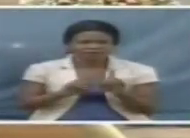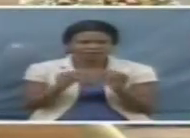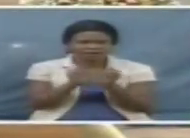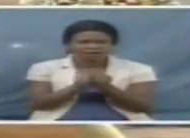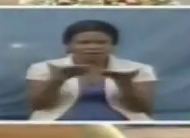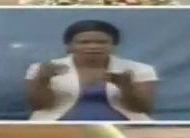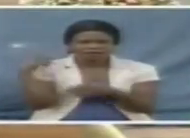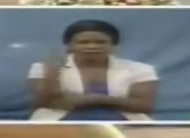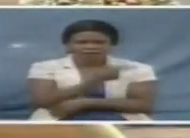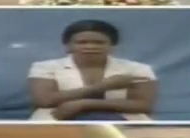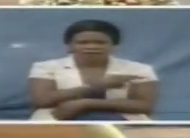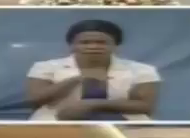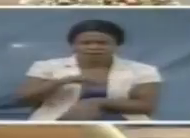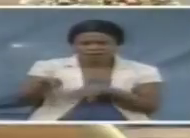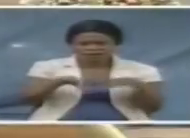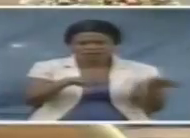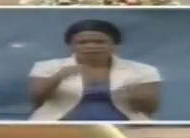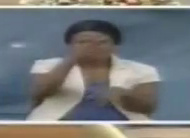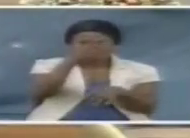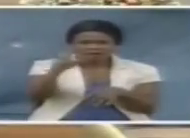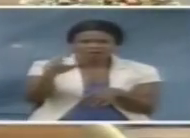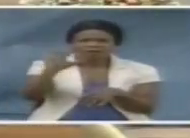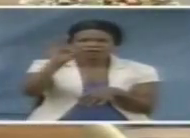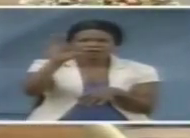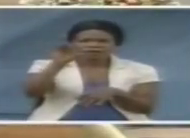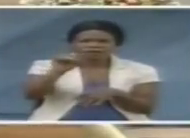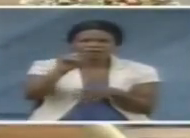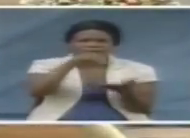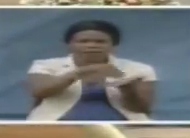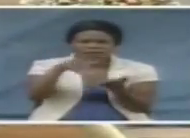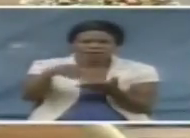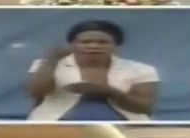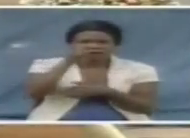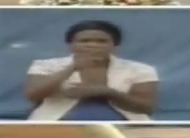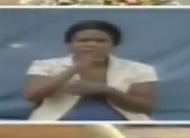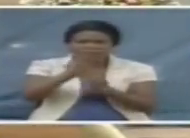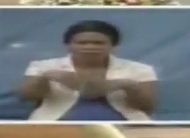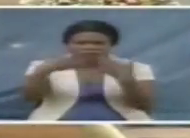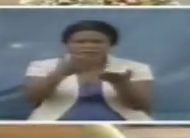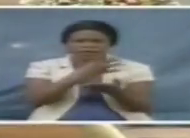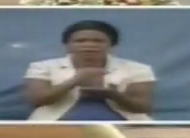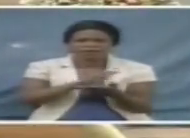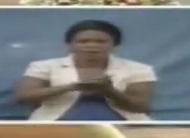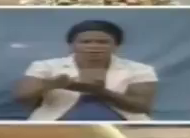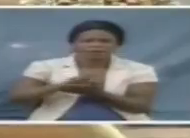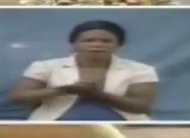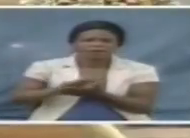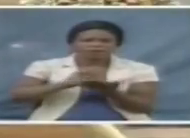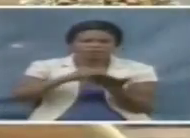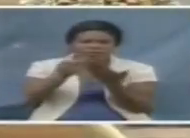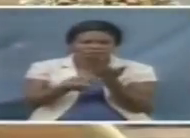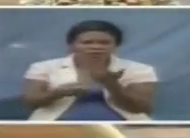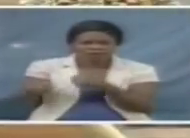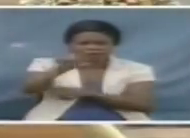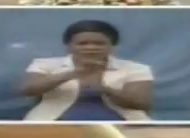last address to the House, I allocated a total of 390 million for the water supply